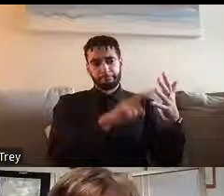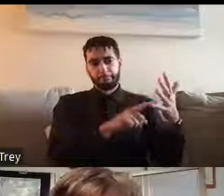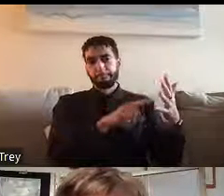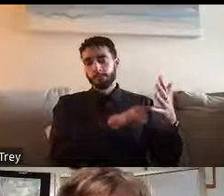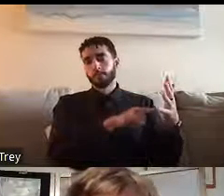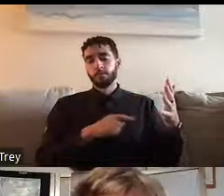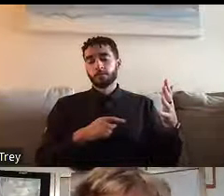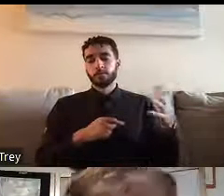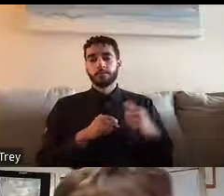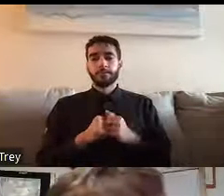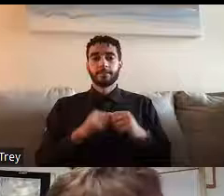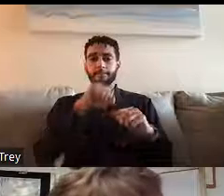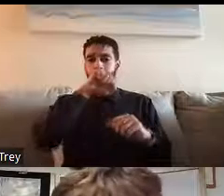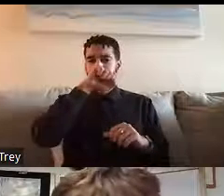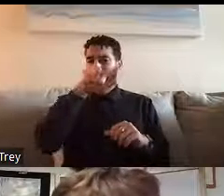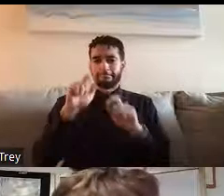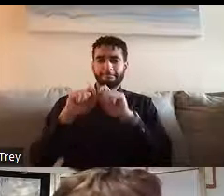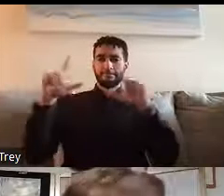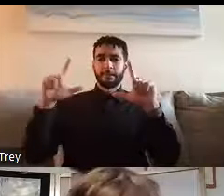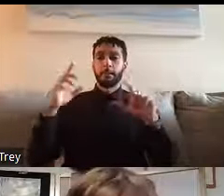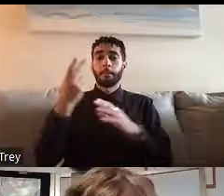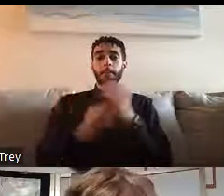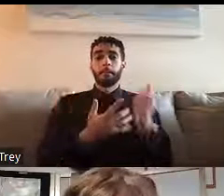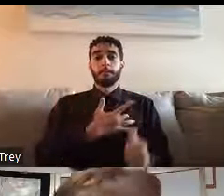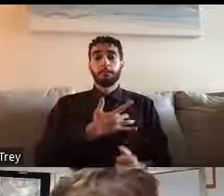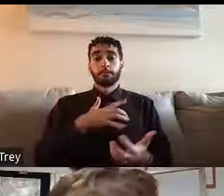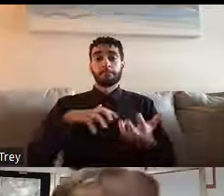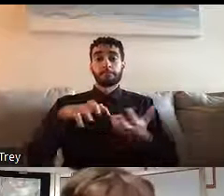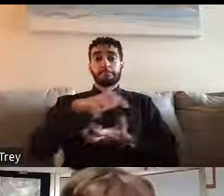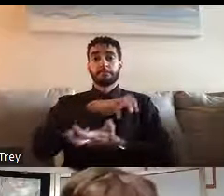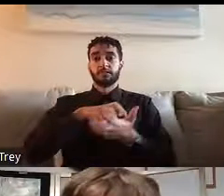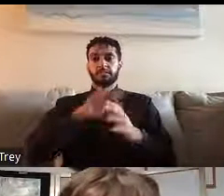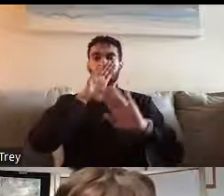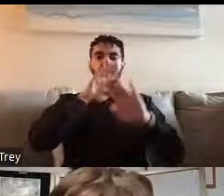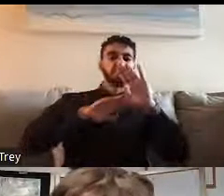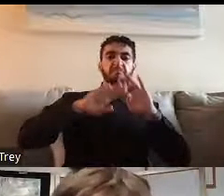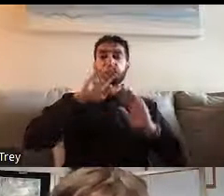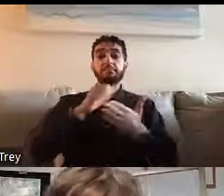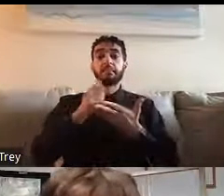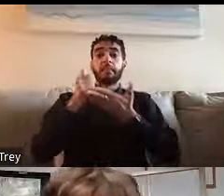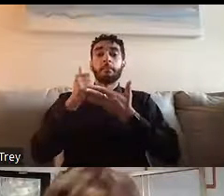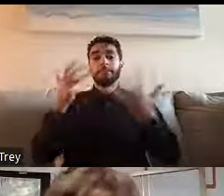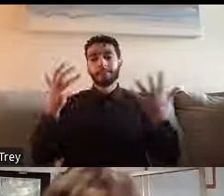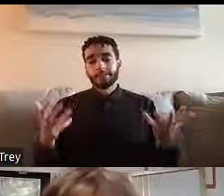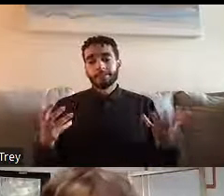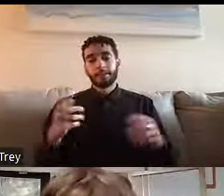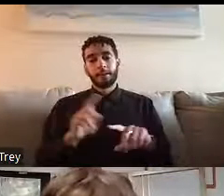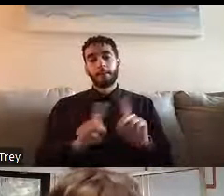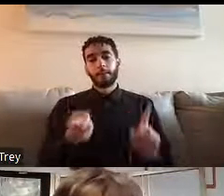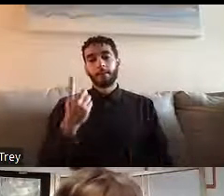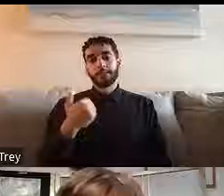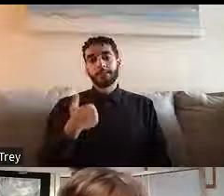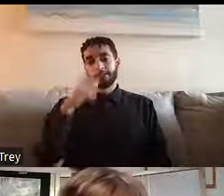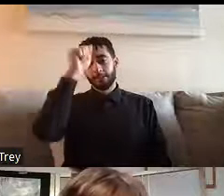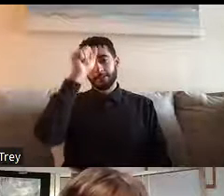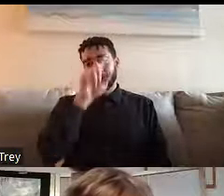love this slide. Both of them feel confused, frustrated, and helpless. Only one of them has Alzheimer's. Next slide, please.